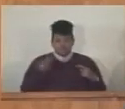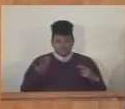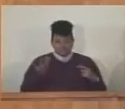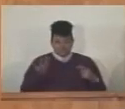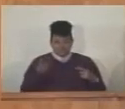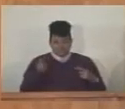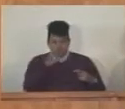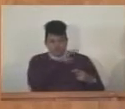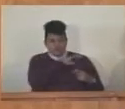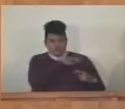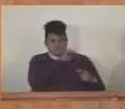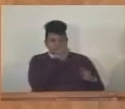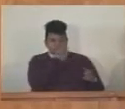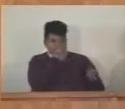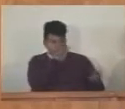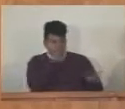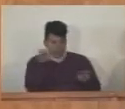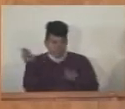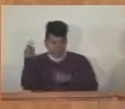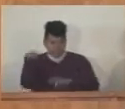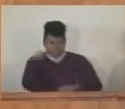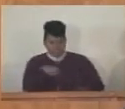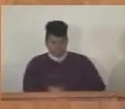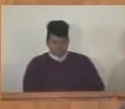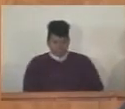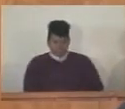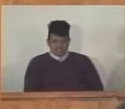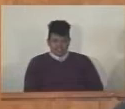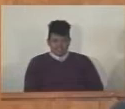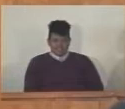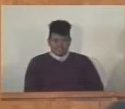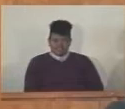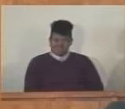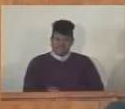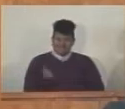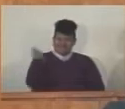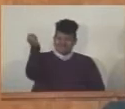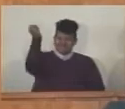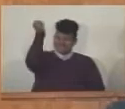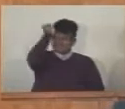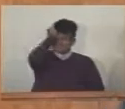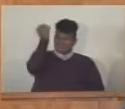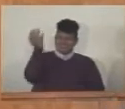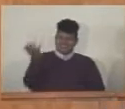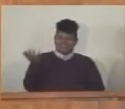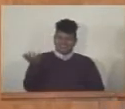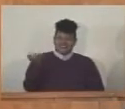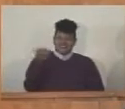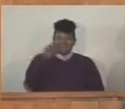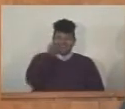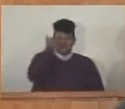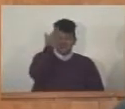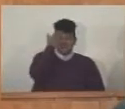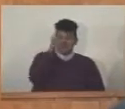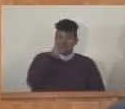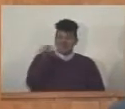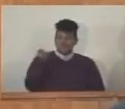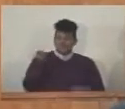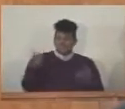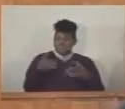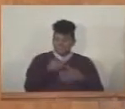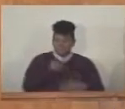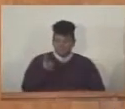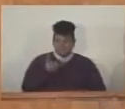so the police can monitor them. What nonsense. If you know who the gang members are, don't put